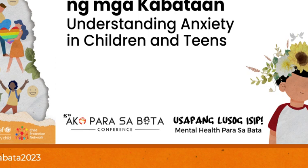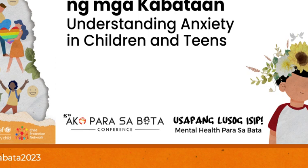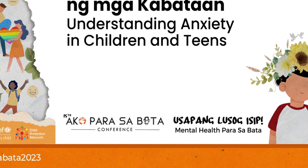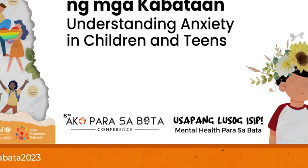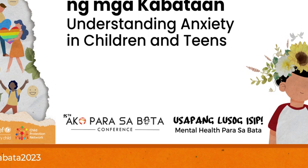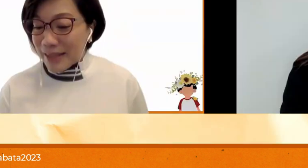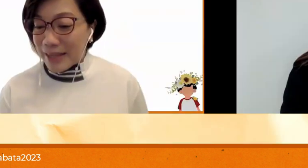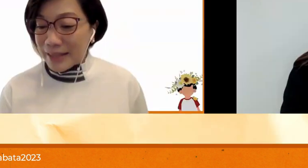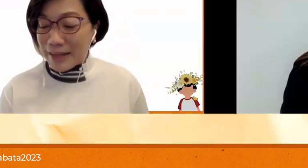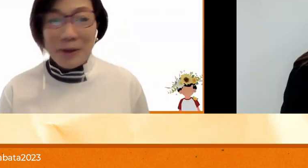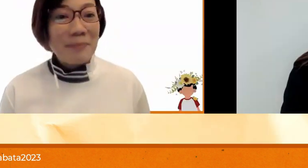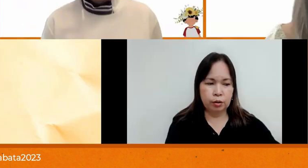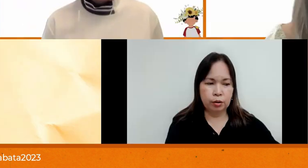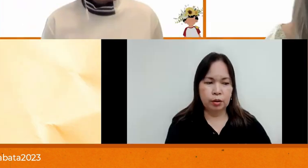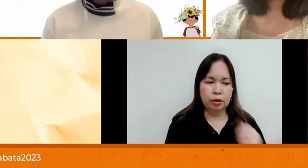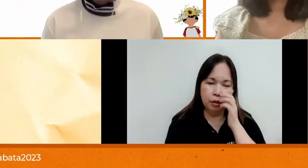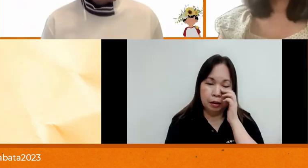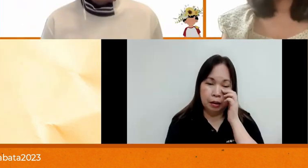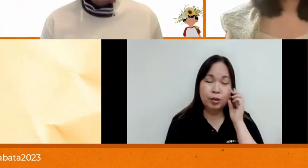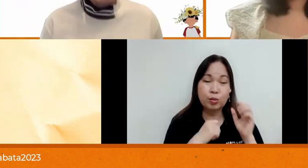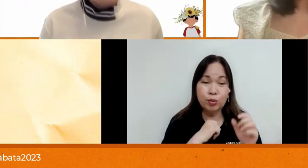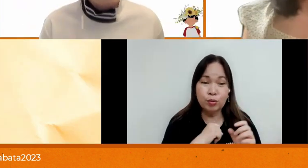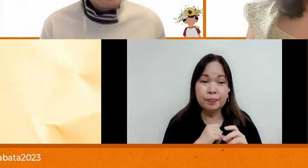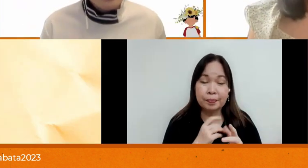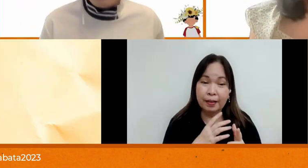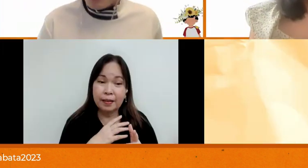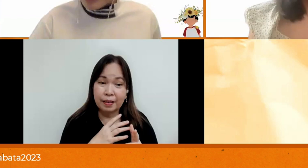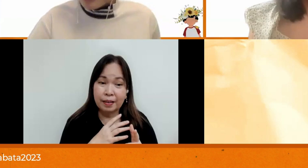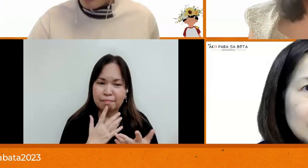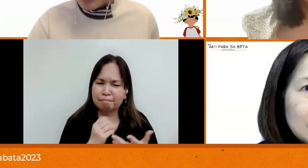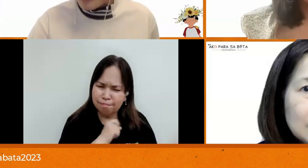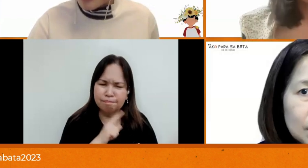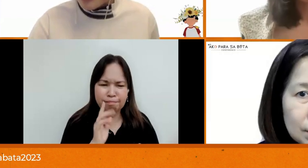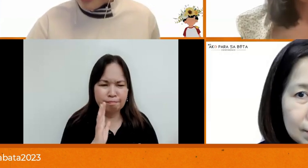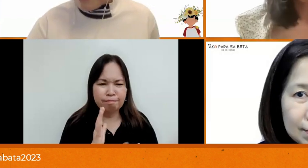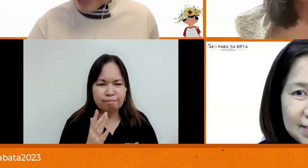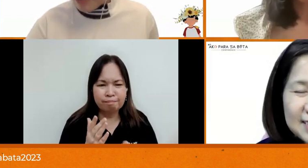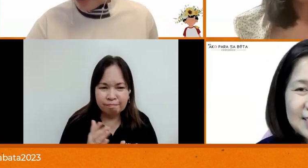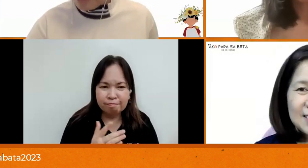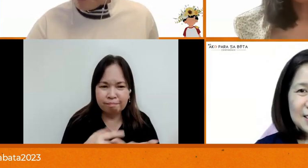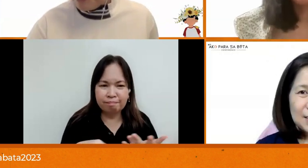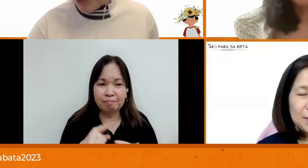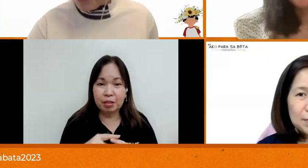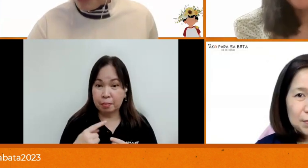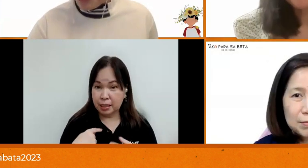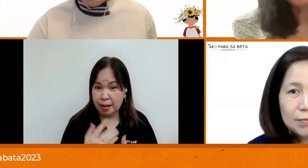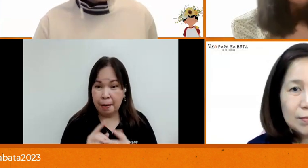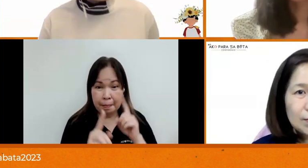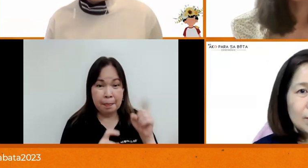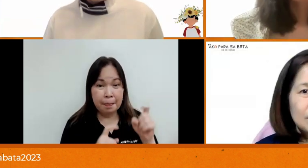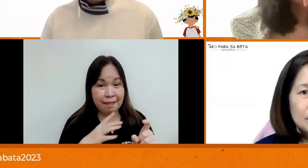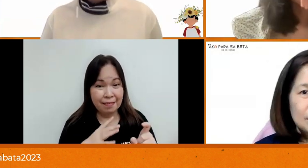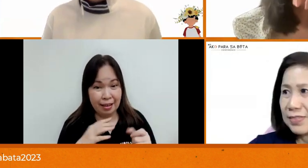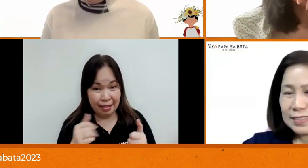Domingo. And if we could entertain some questions by our